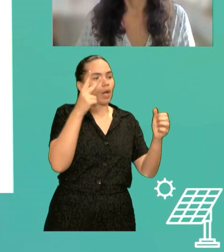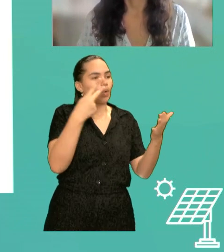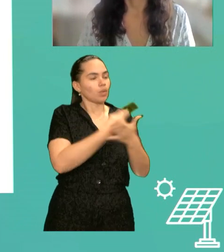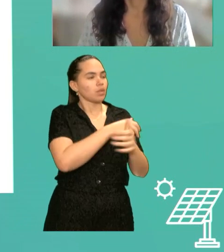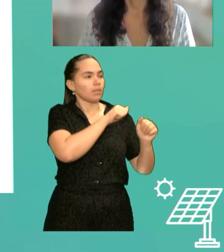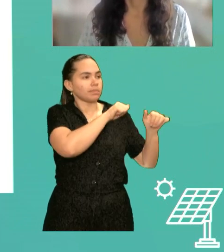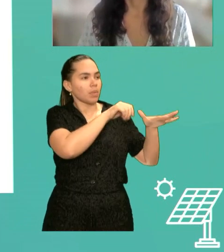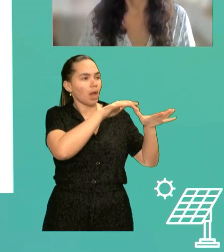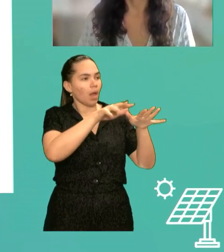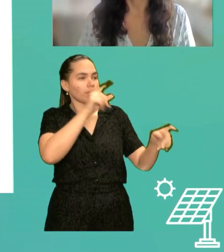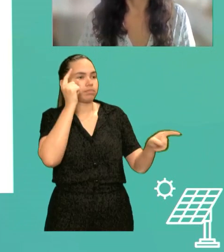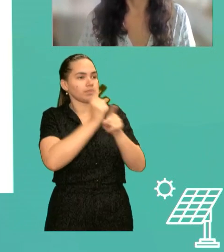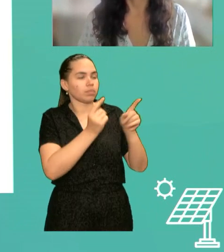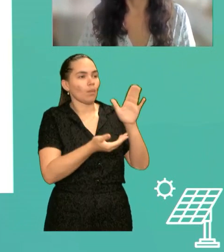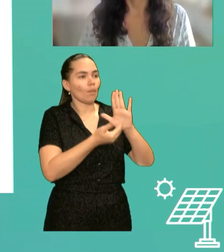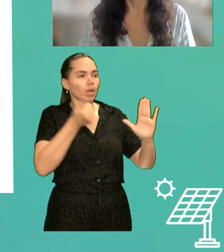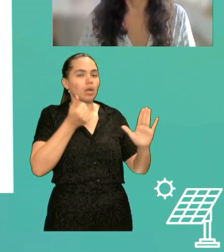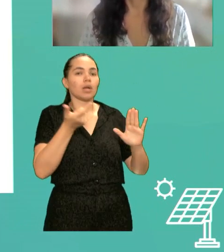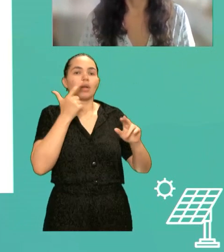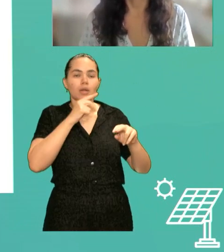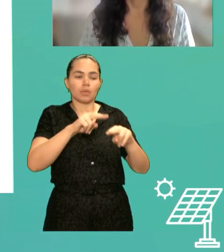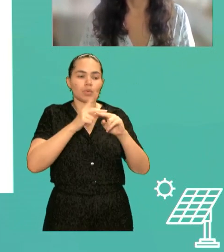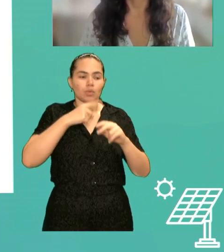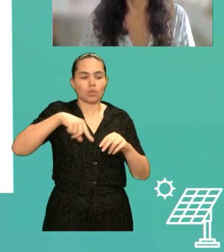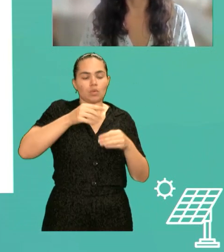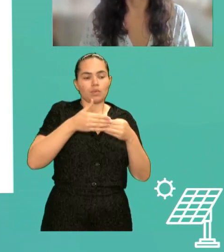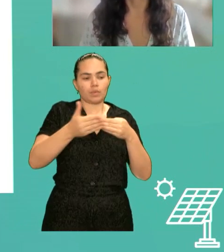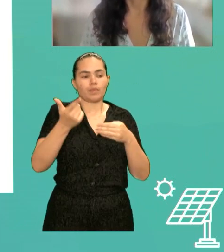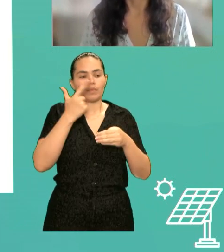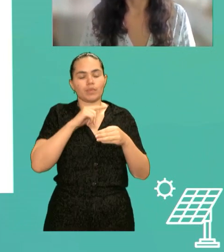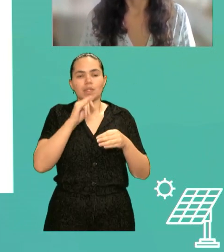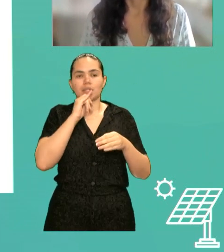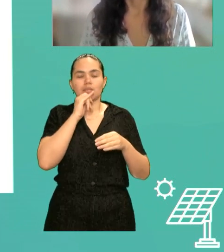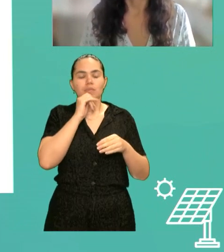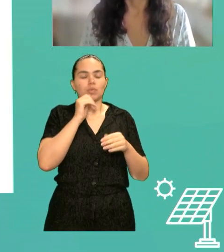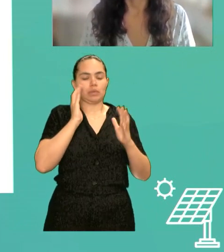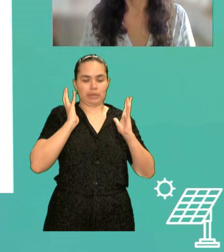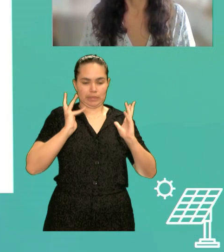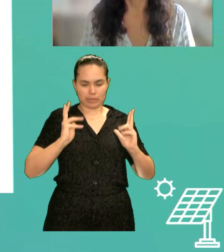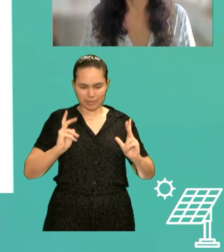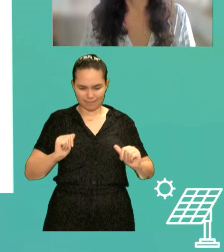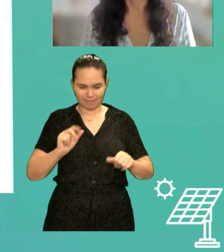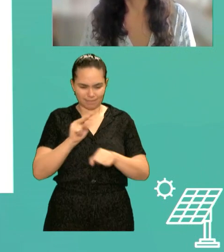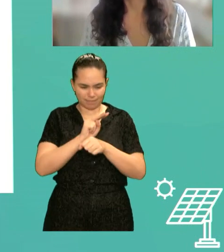can synthesize, for example, Fischer-Tropsch processes,